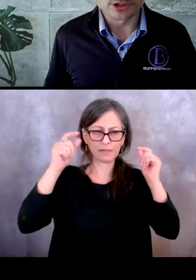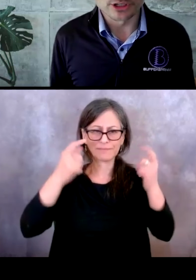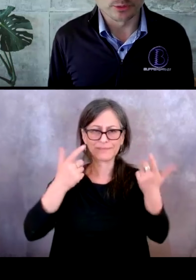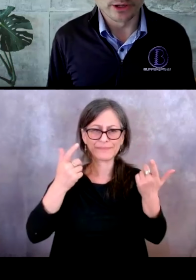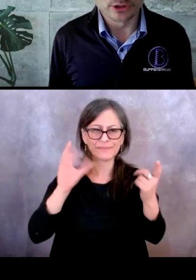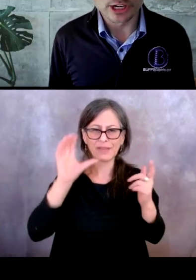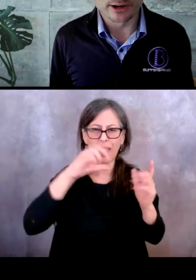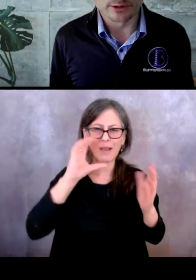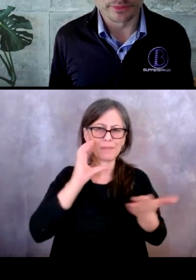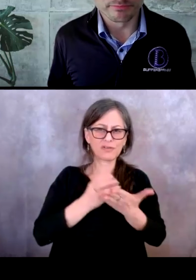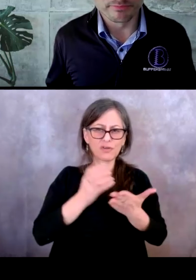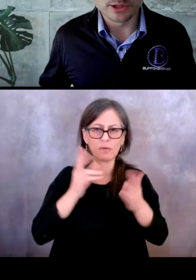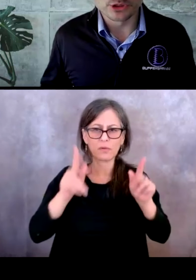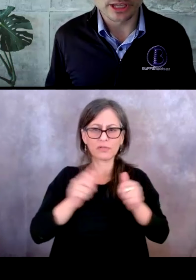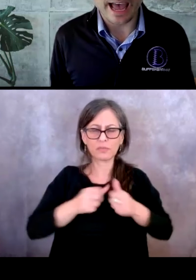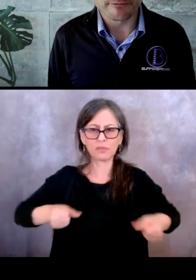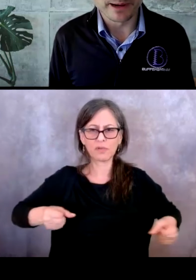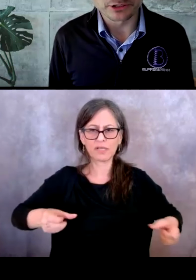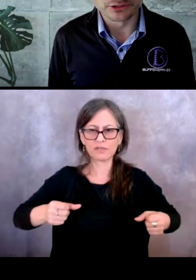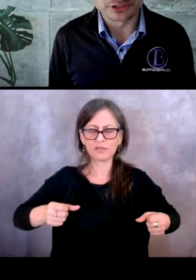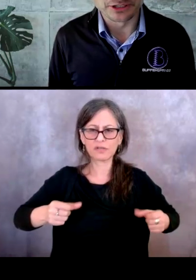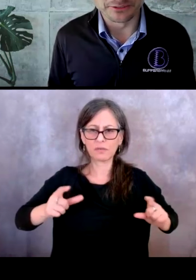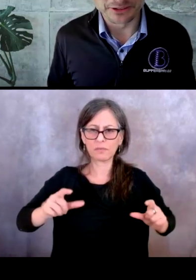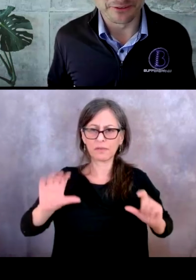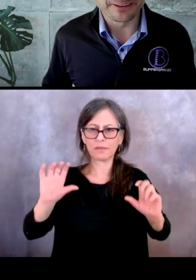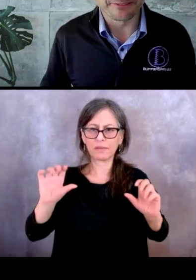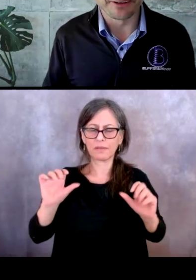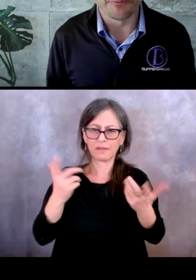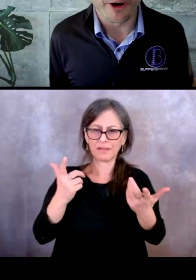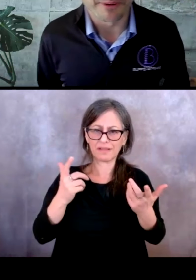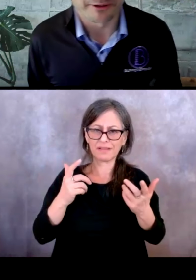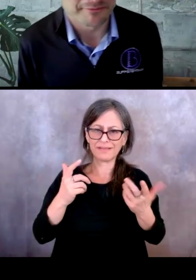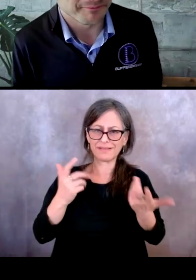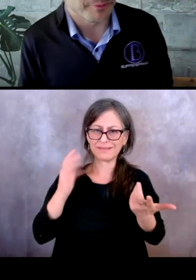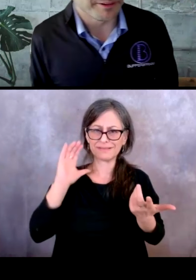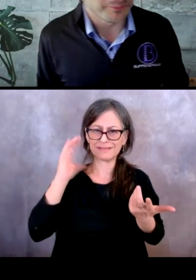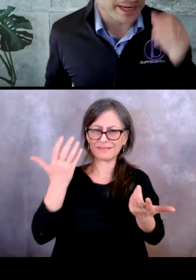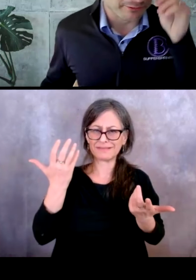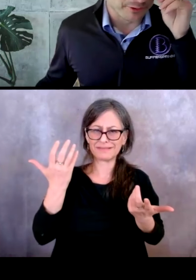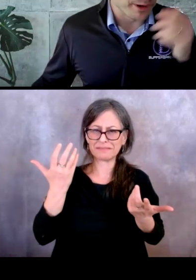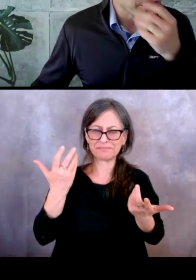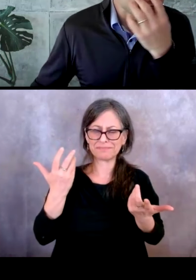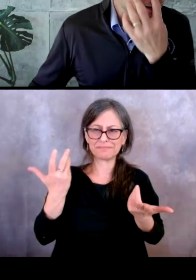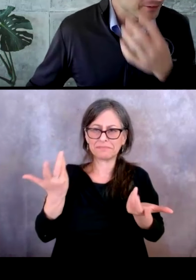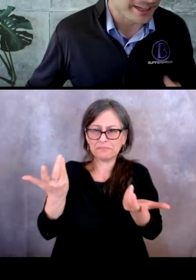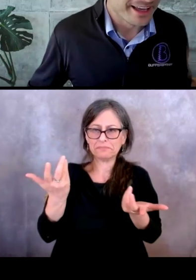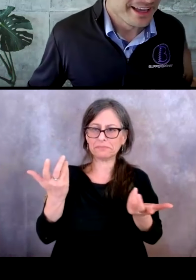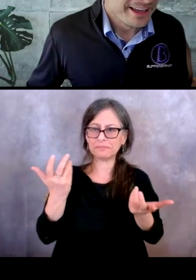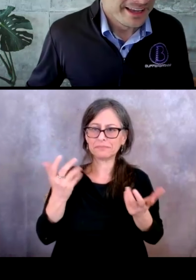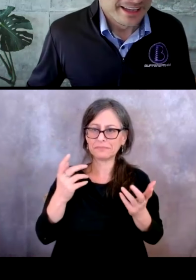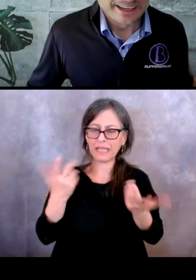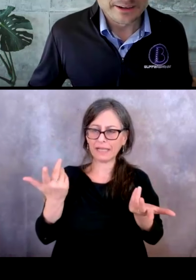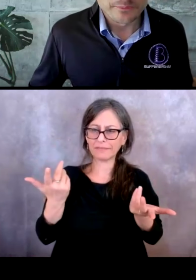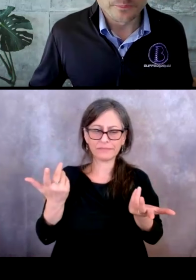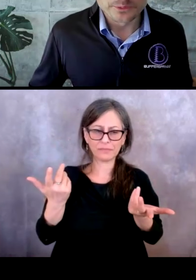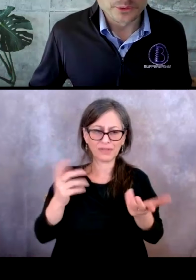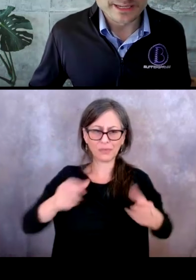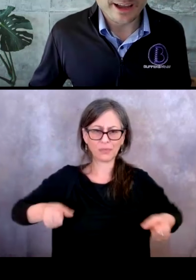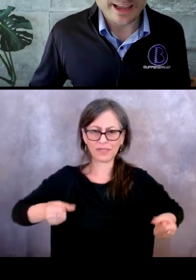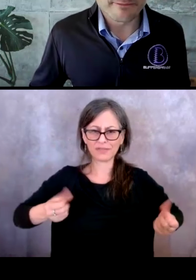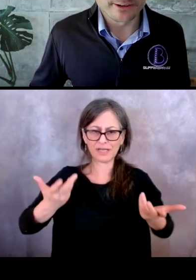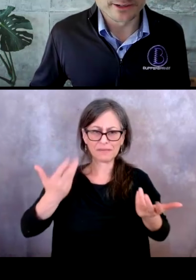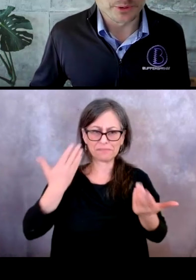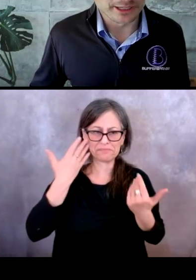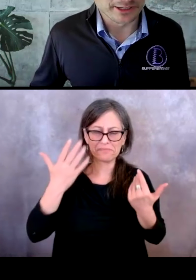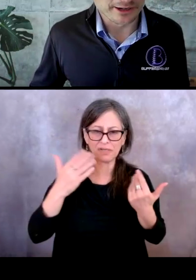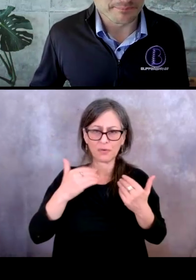or a person in a wheelchair with huge calf muscles and a waiting room wheelchair. Like, do we